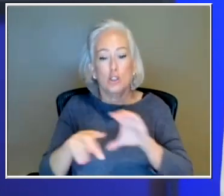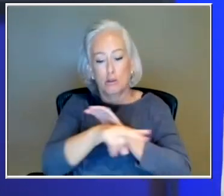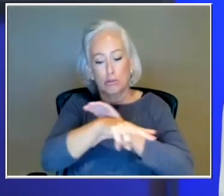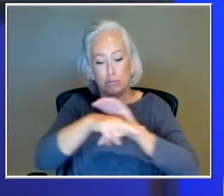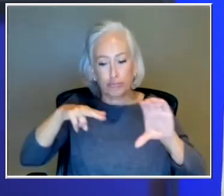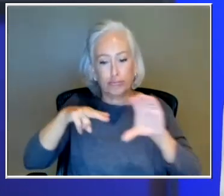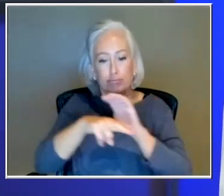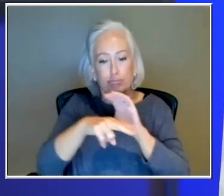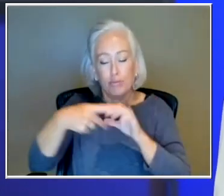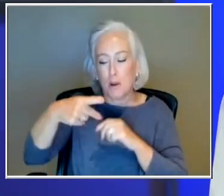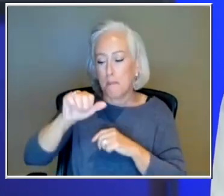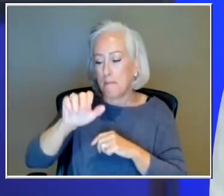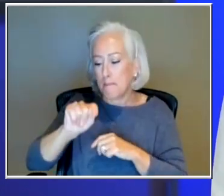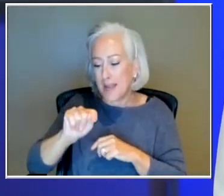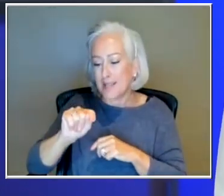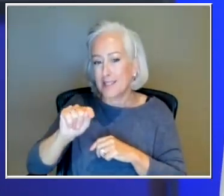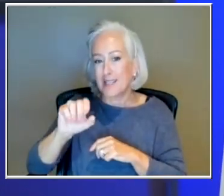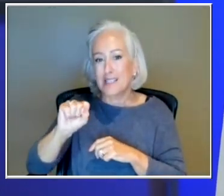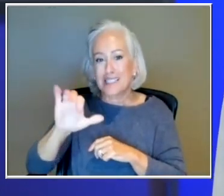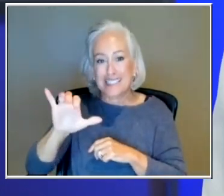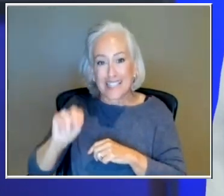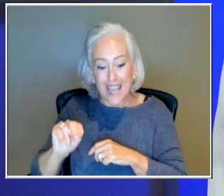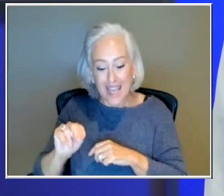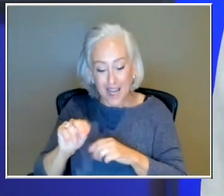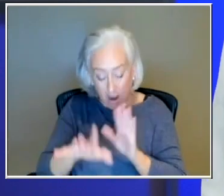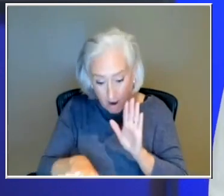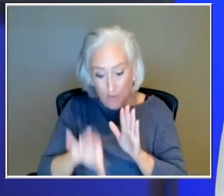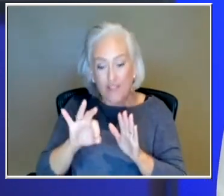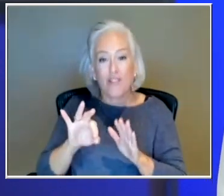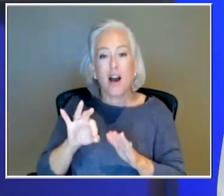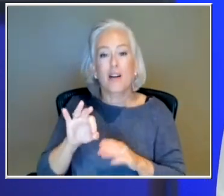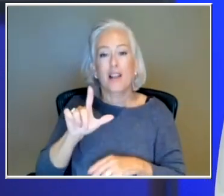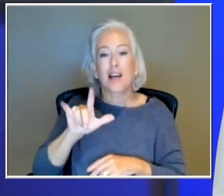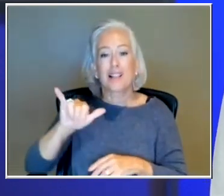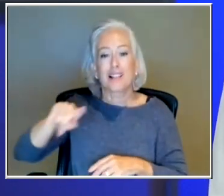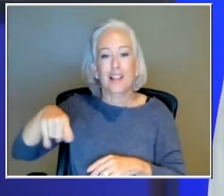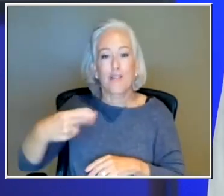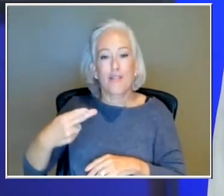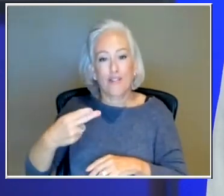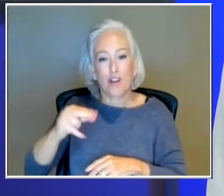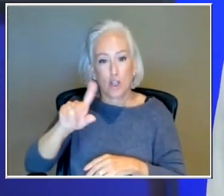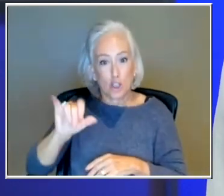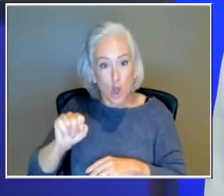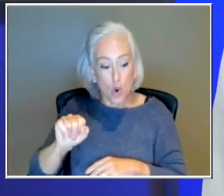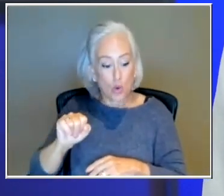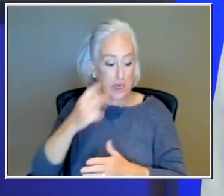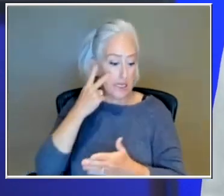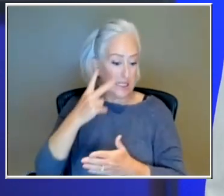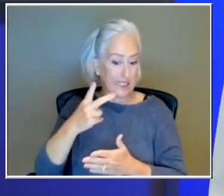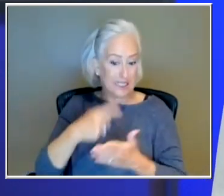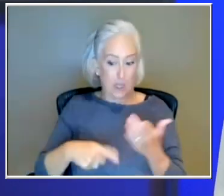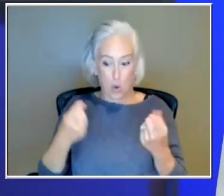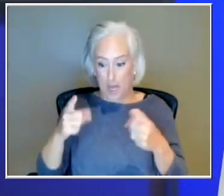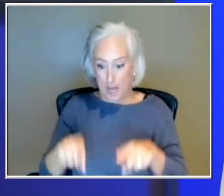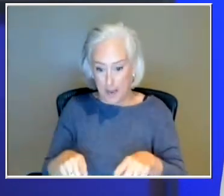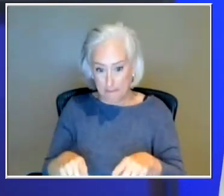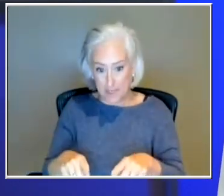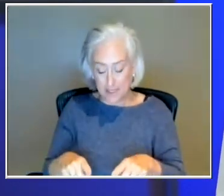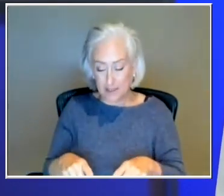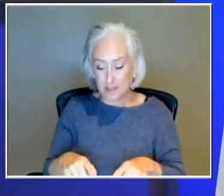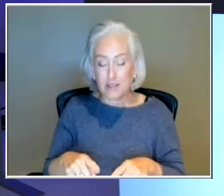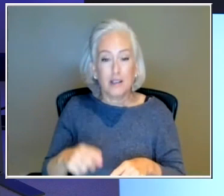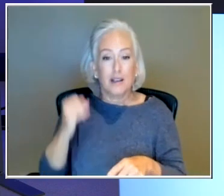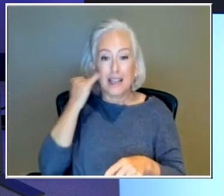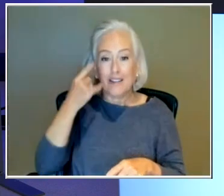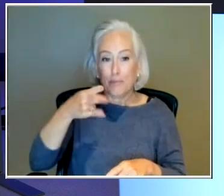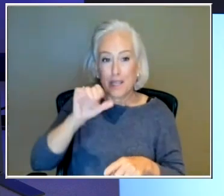there's a lymph node, there it is, and we take it out, and then we see what the PSA does. And if the PSA starts to go up again, we'll do the same thing. It's just a